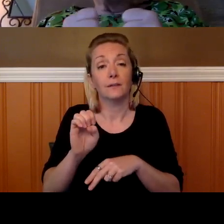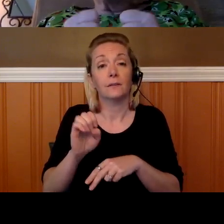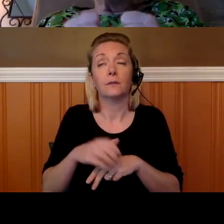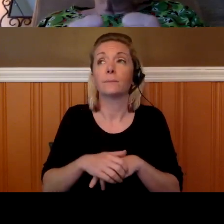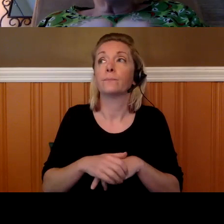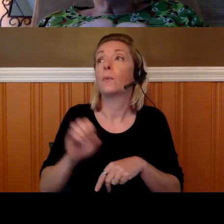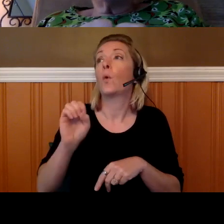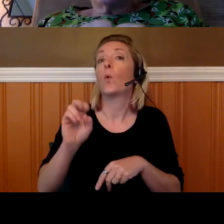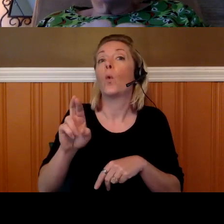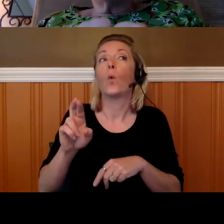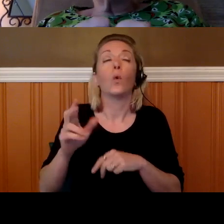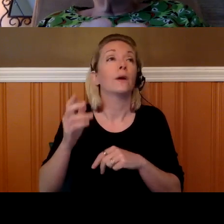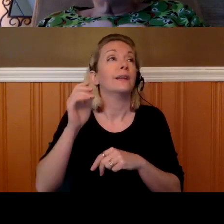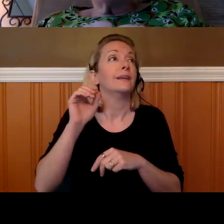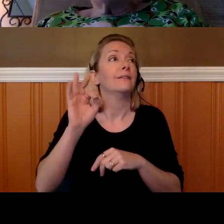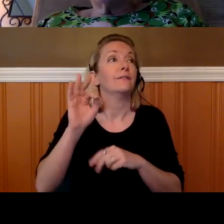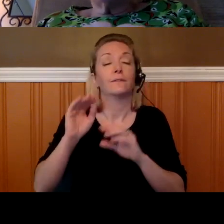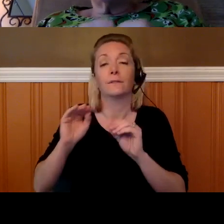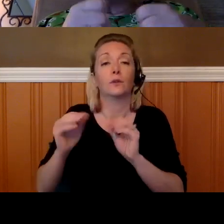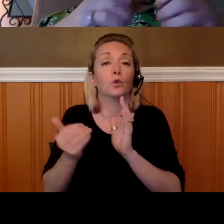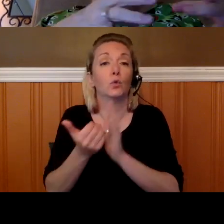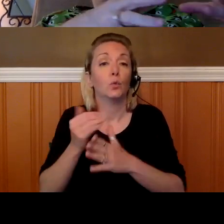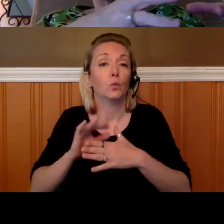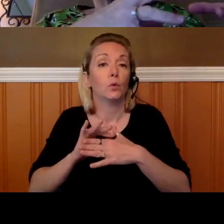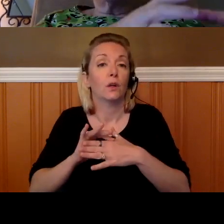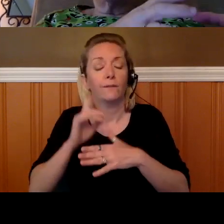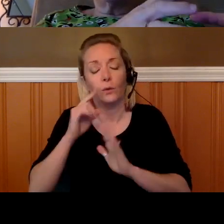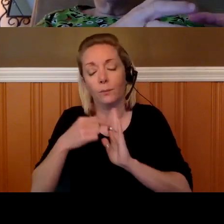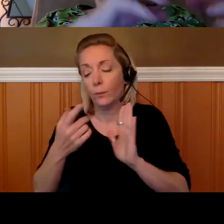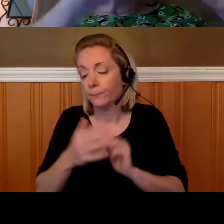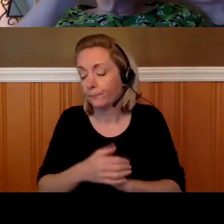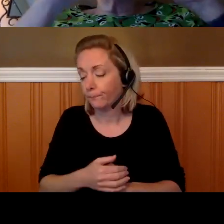like now maybe I want you to be able to, at